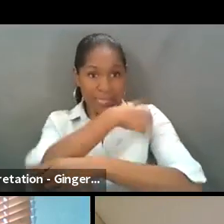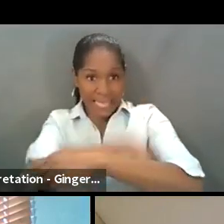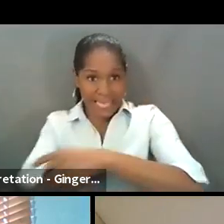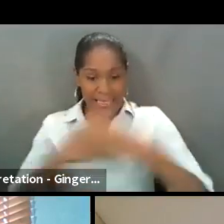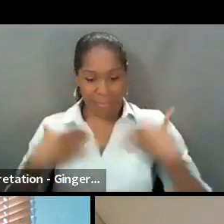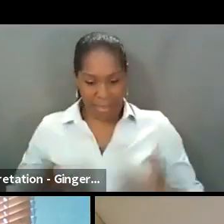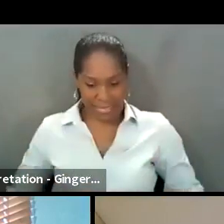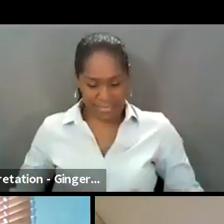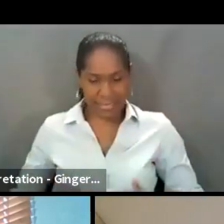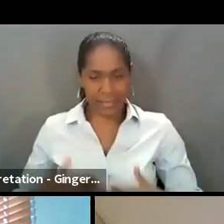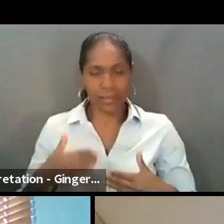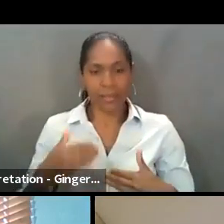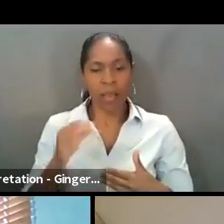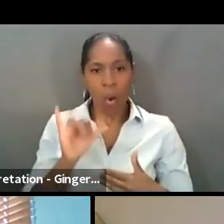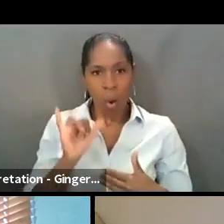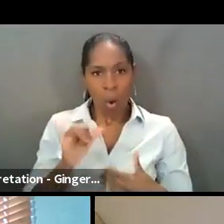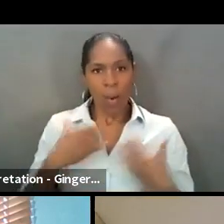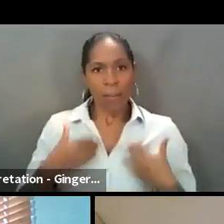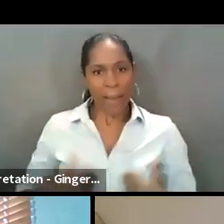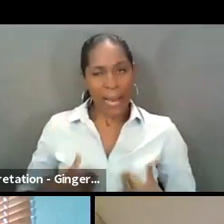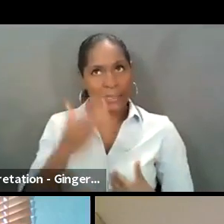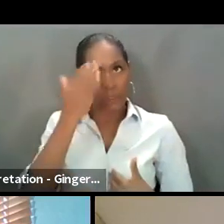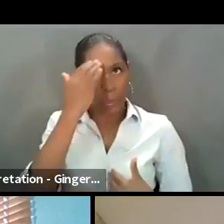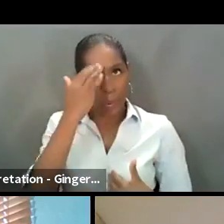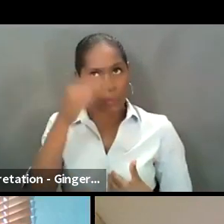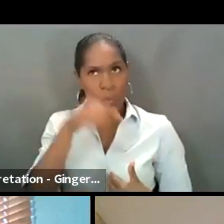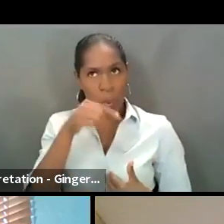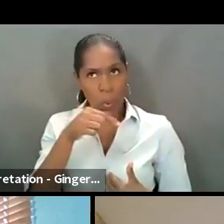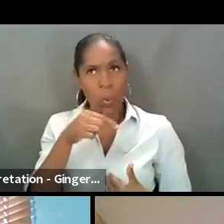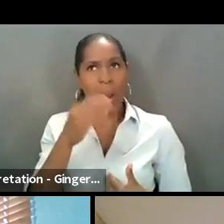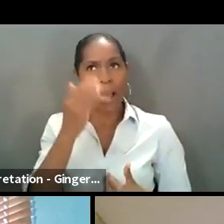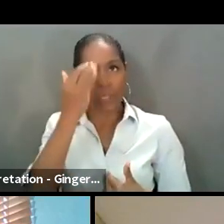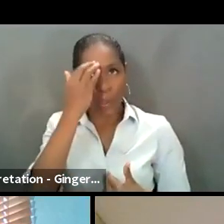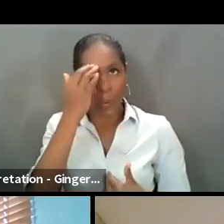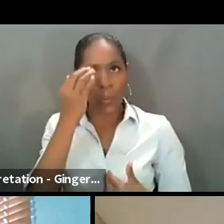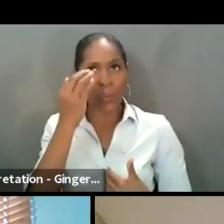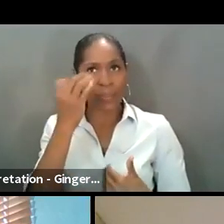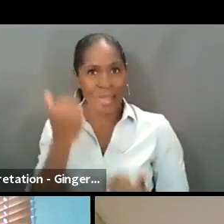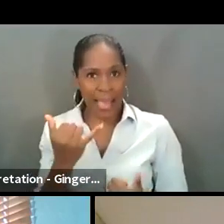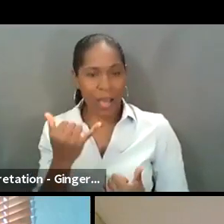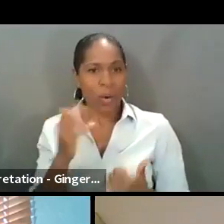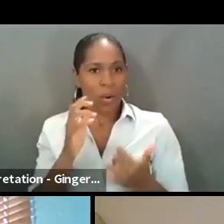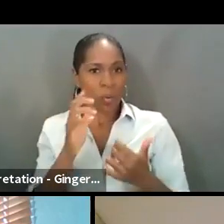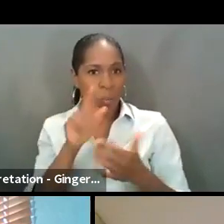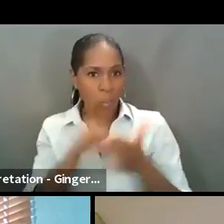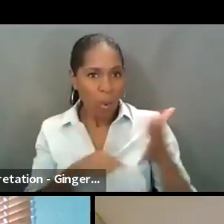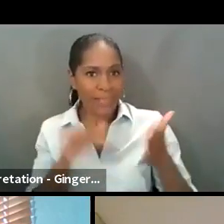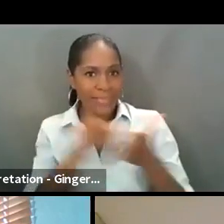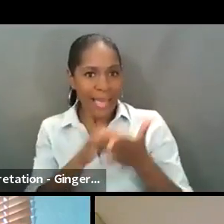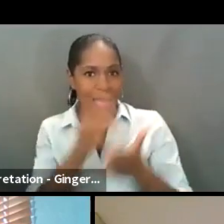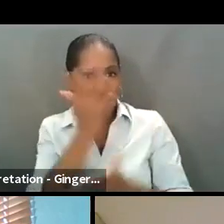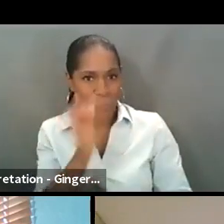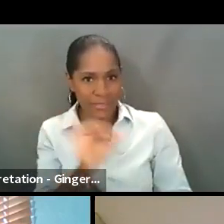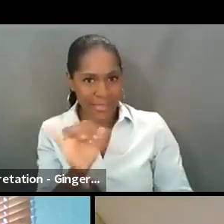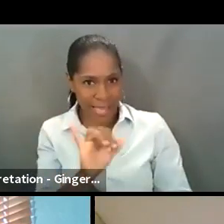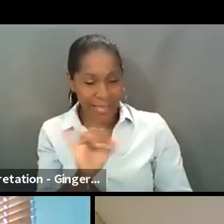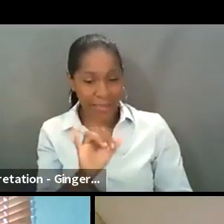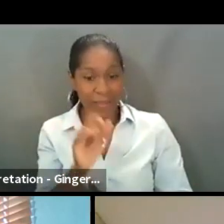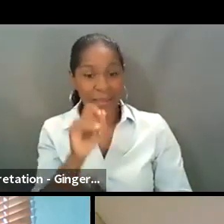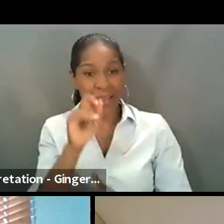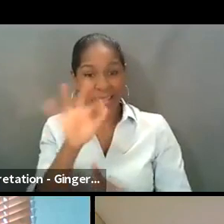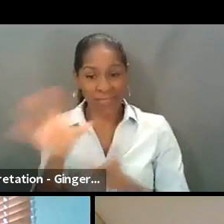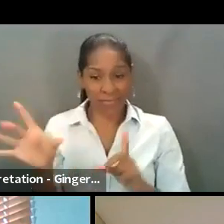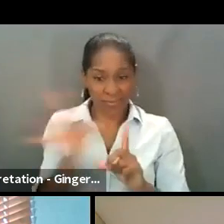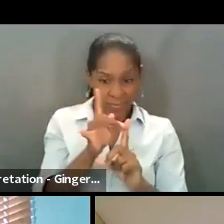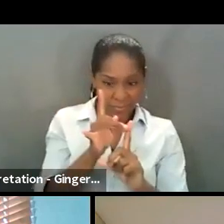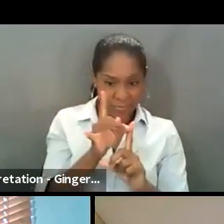knows, hey, this shouldn't be here. I know exactly what I'm looking for. And every time it finds it, it can get rid of it. And now I feel